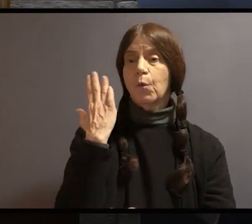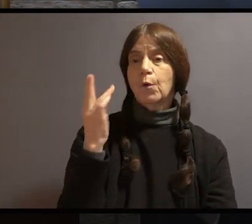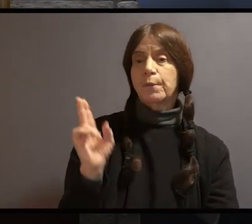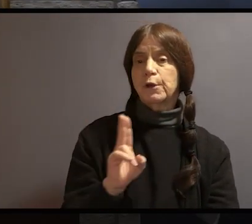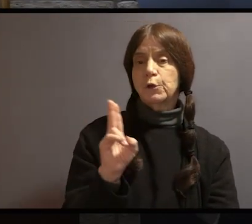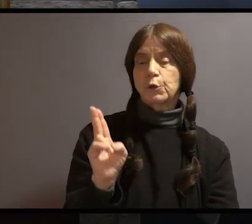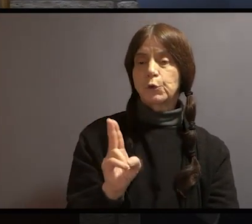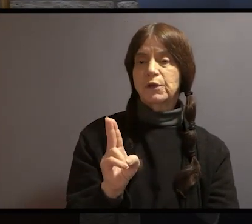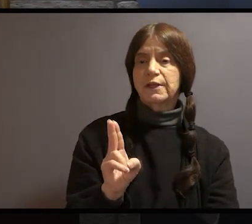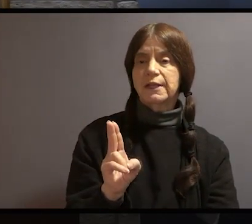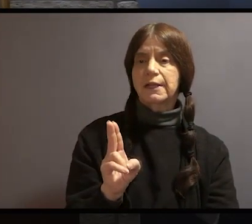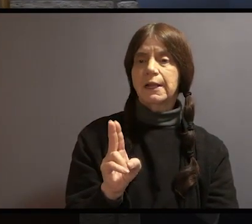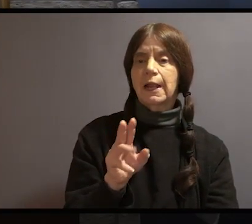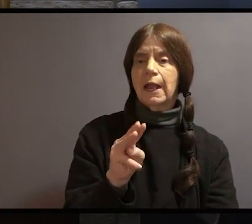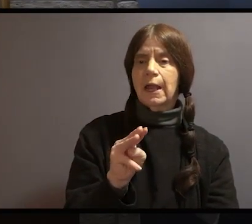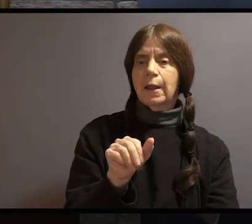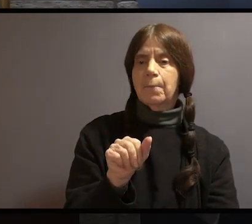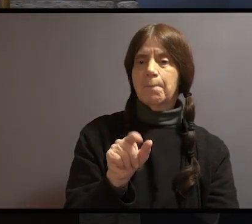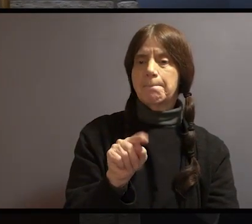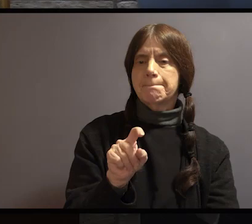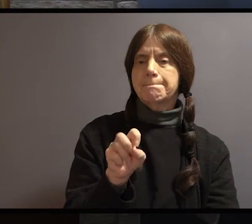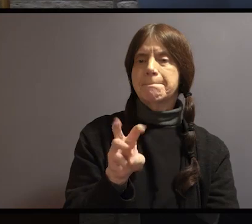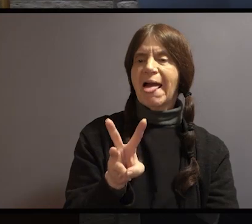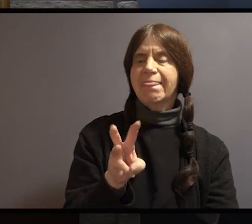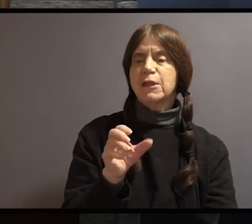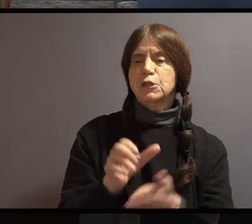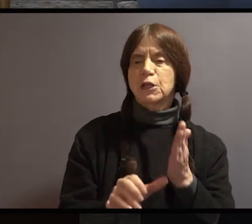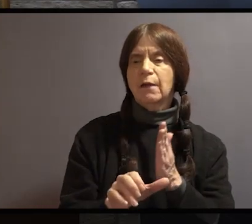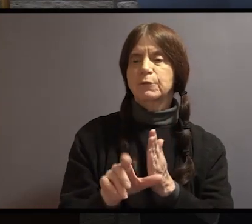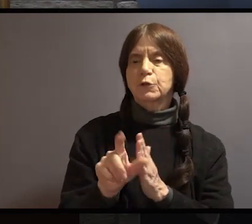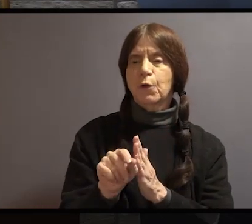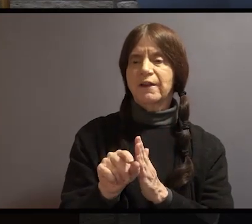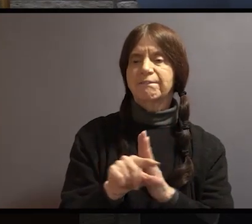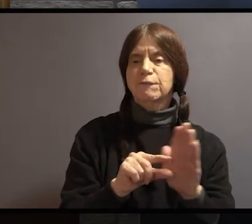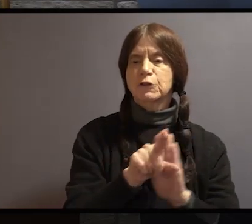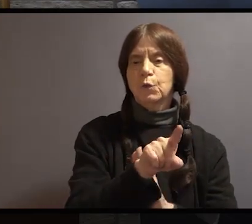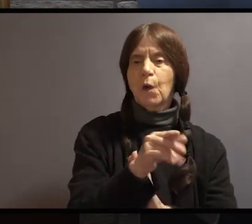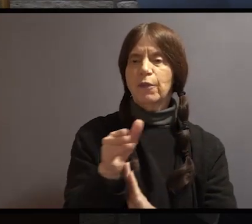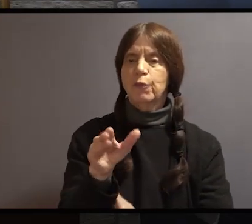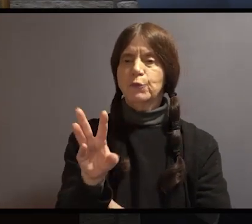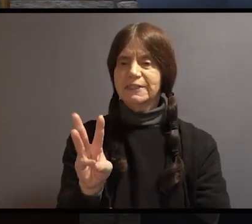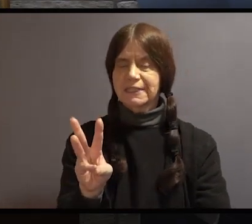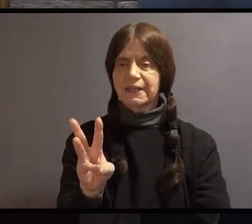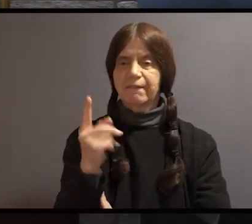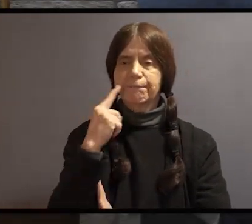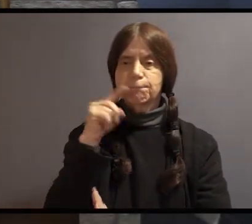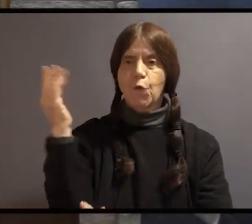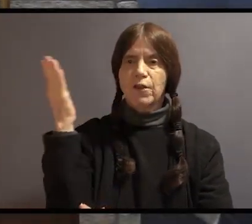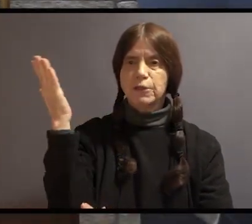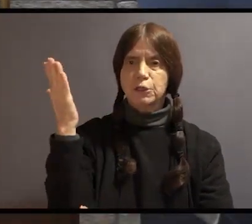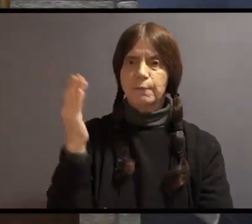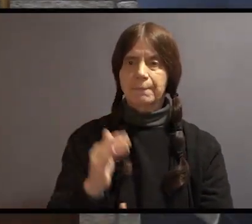my message today is from Matthew chapter 20, verses 1 through 16.